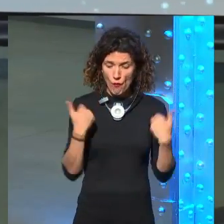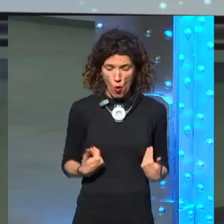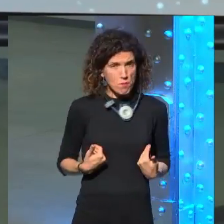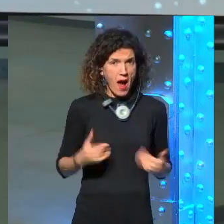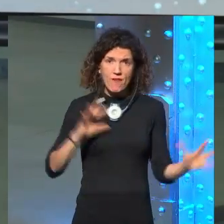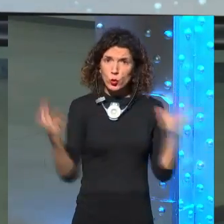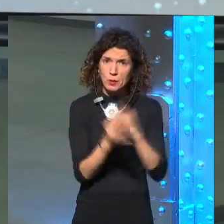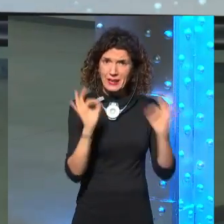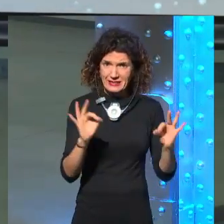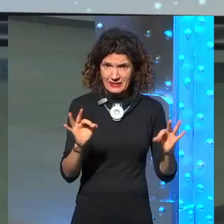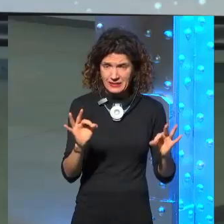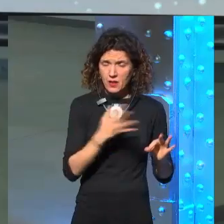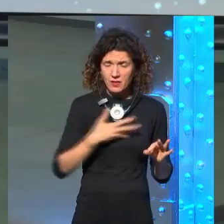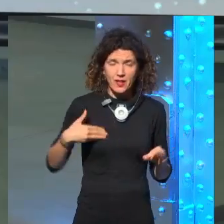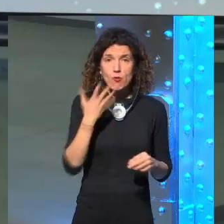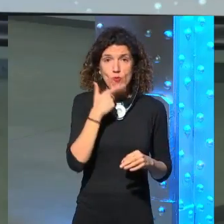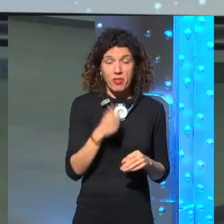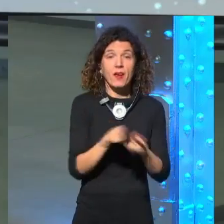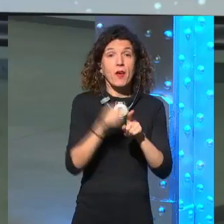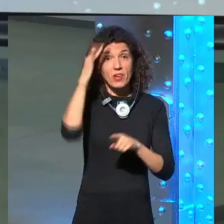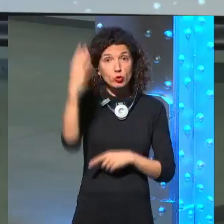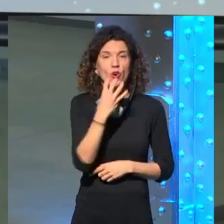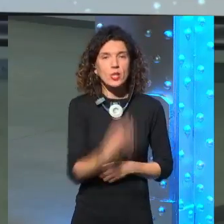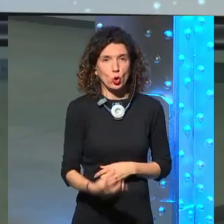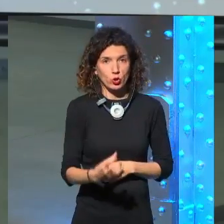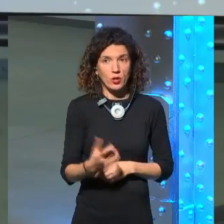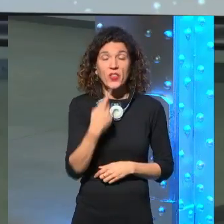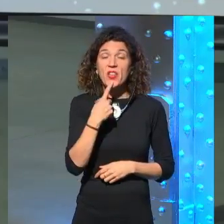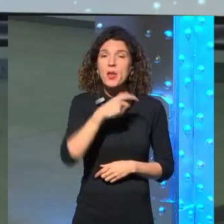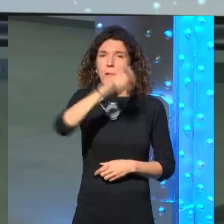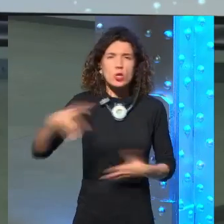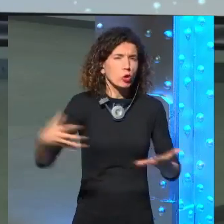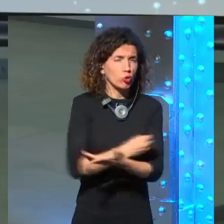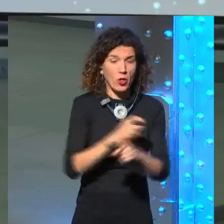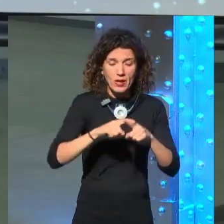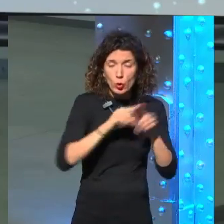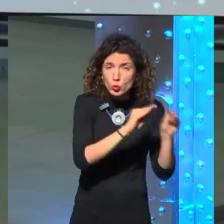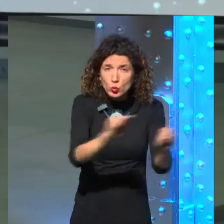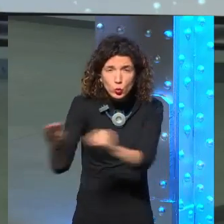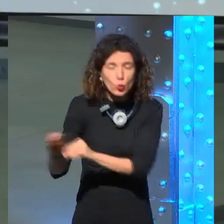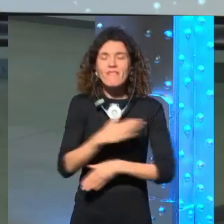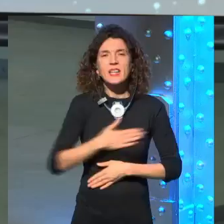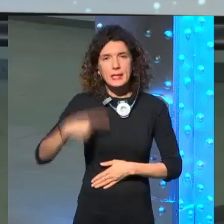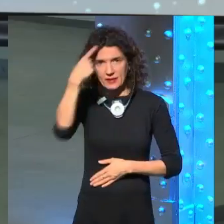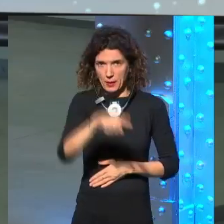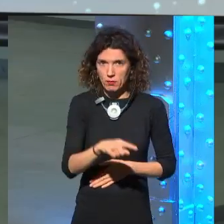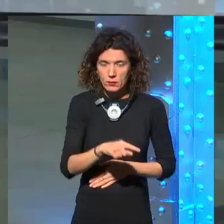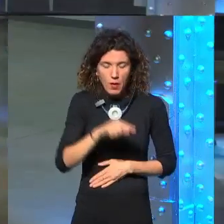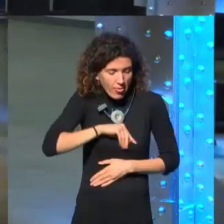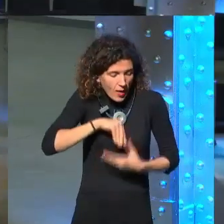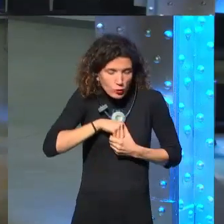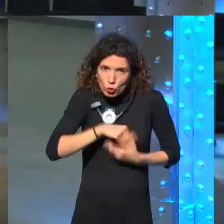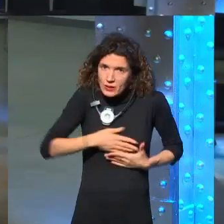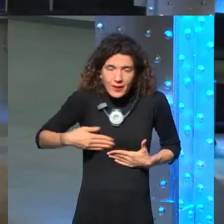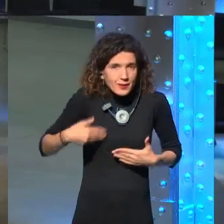quote from Aristotle, who said, "Everyone by nature desires to know." So I think it's almost